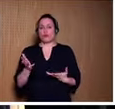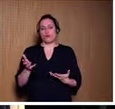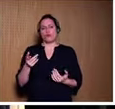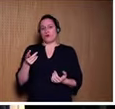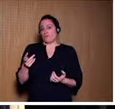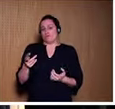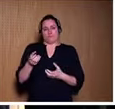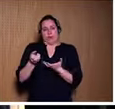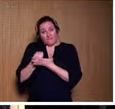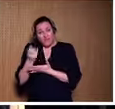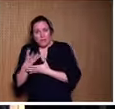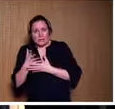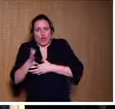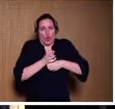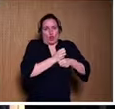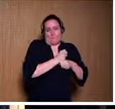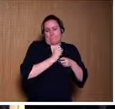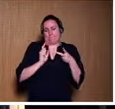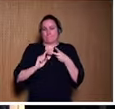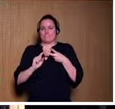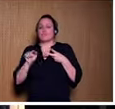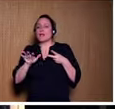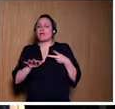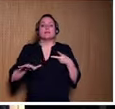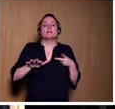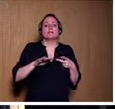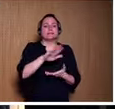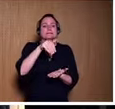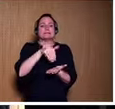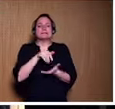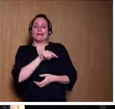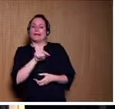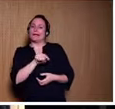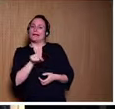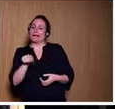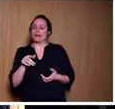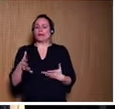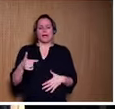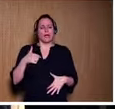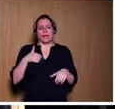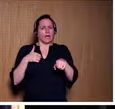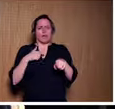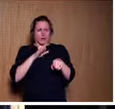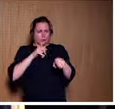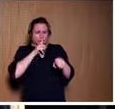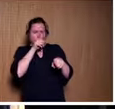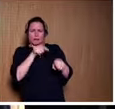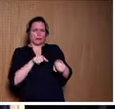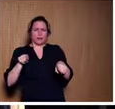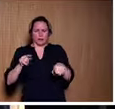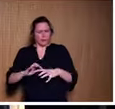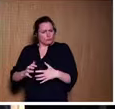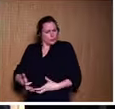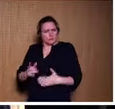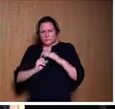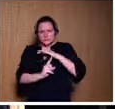as disinformation and fake pregnancy centers to dissuade women from accessing their legal rights. On the issue of